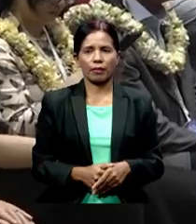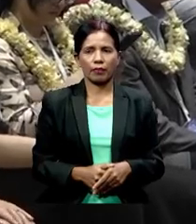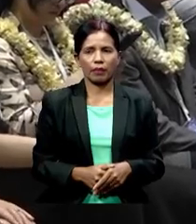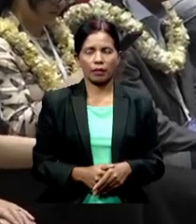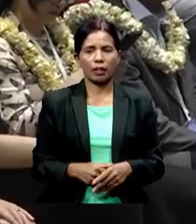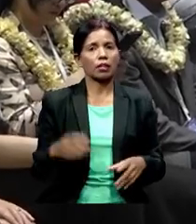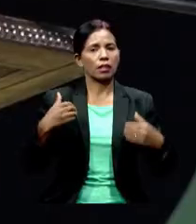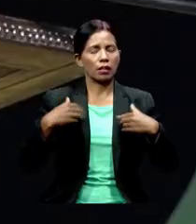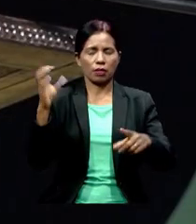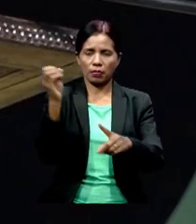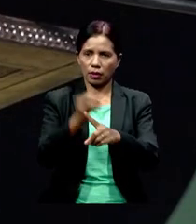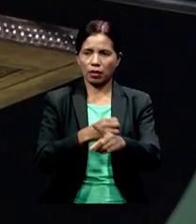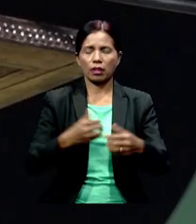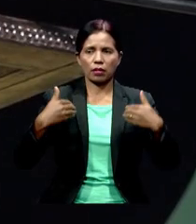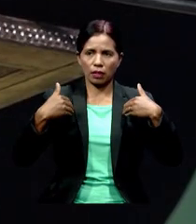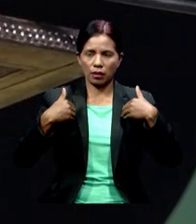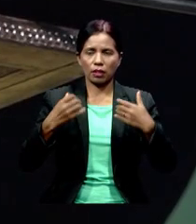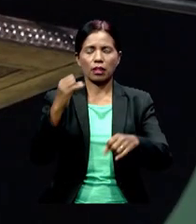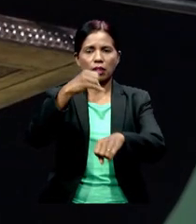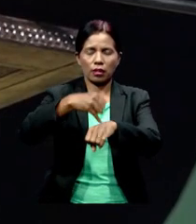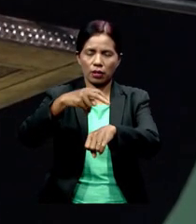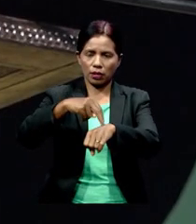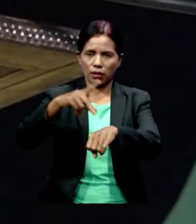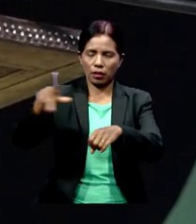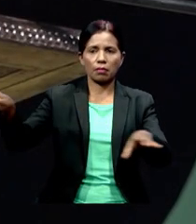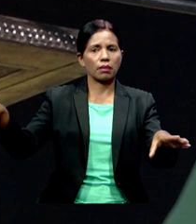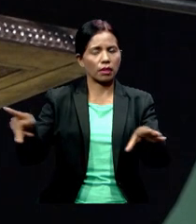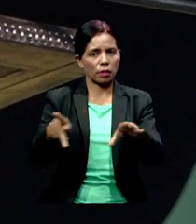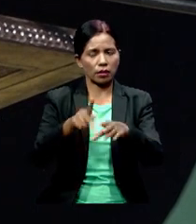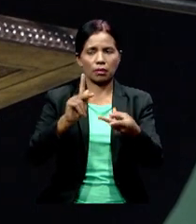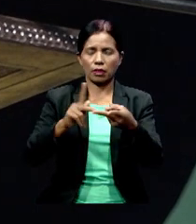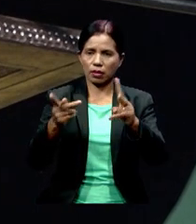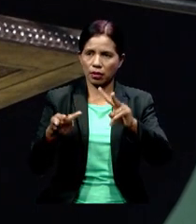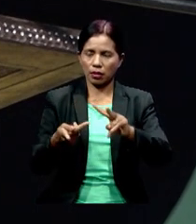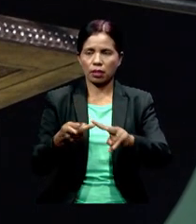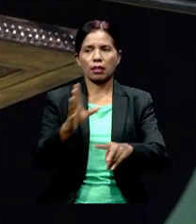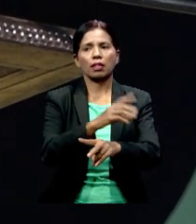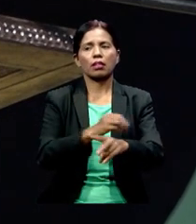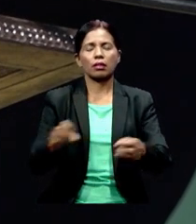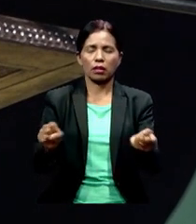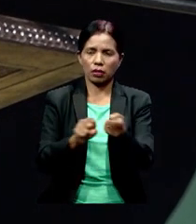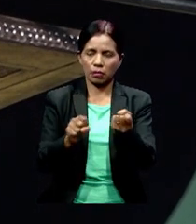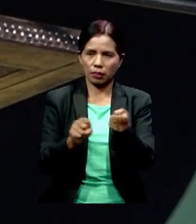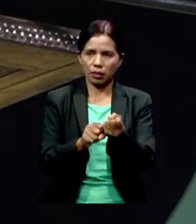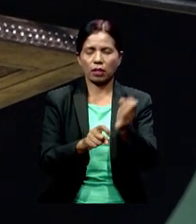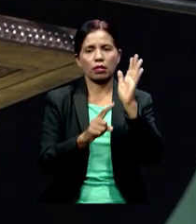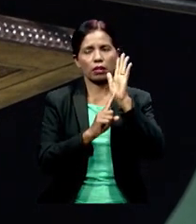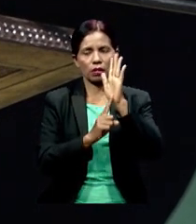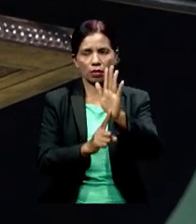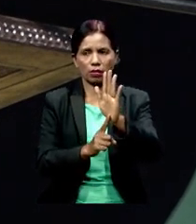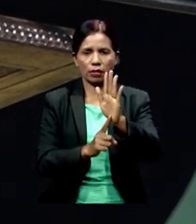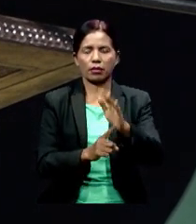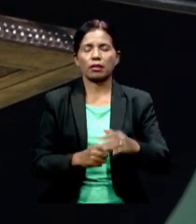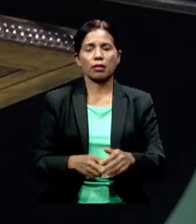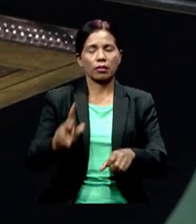opportunity to harness international partnerships that can support and deliver transformative outcomes for our